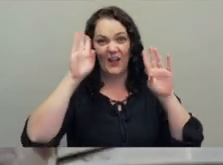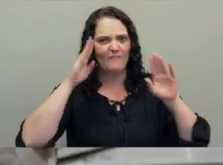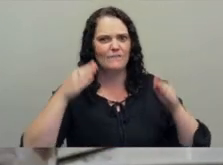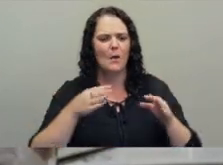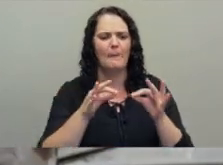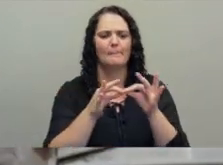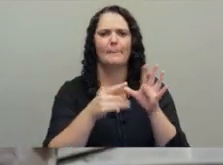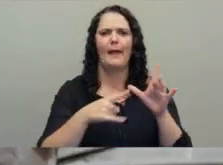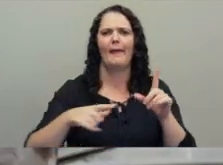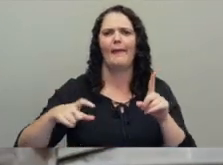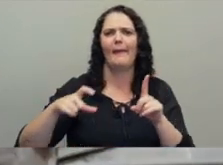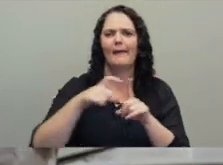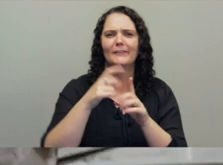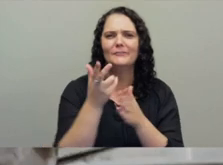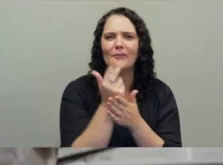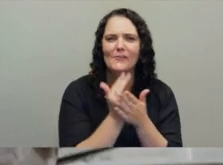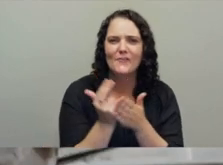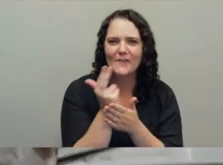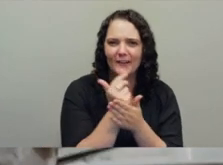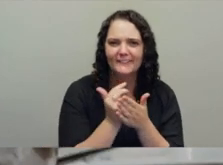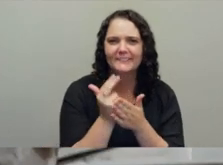bad drawings are allowed this morning.